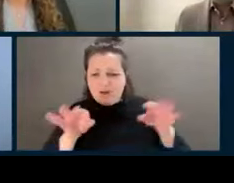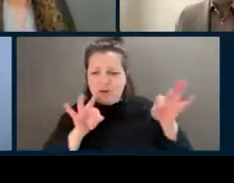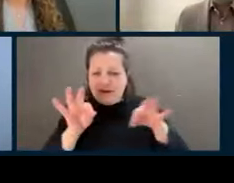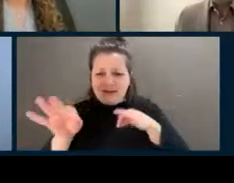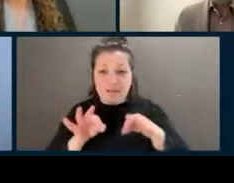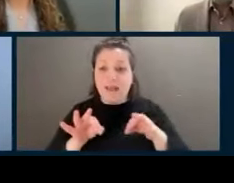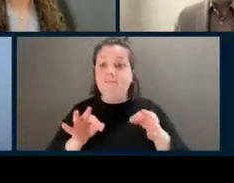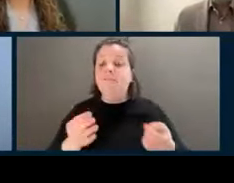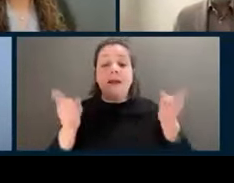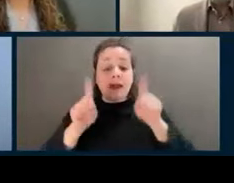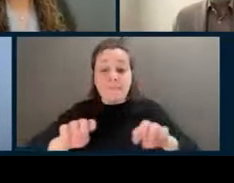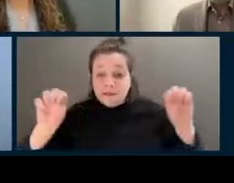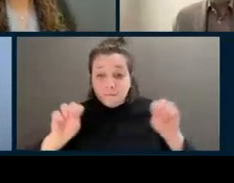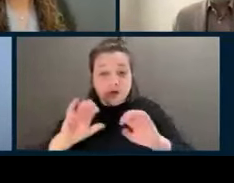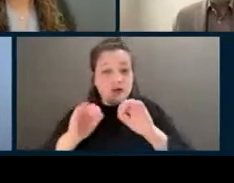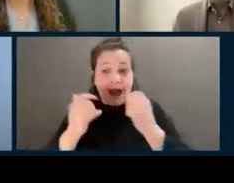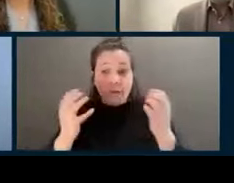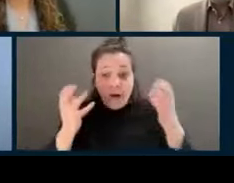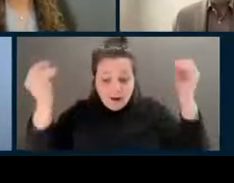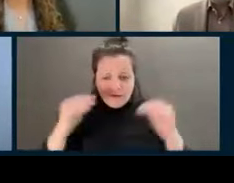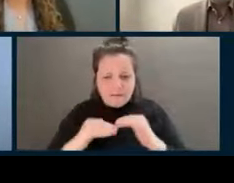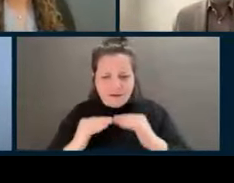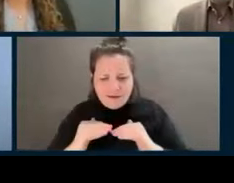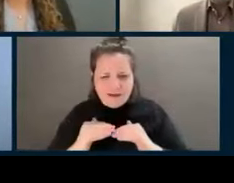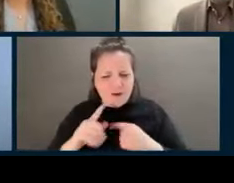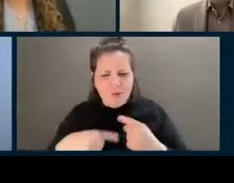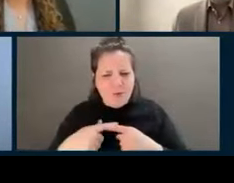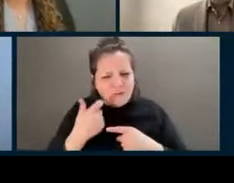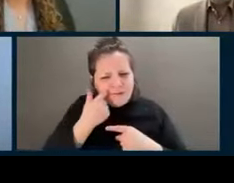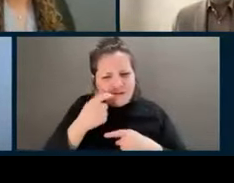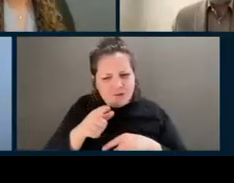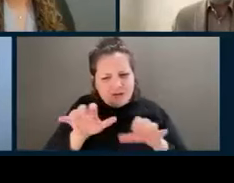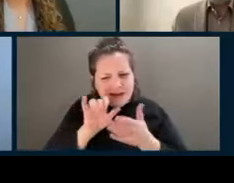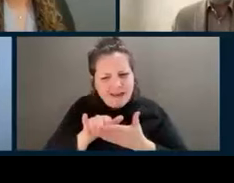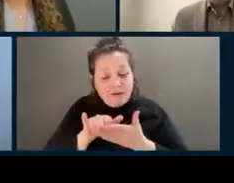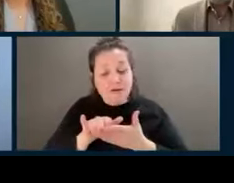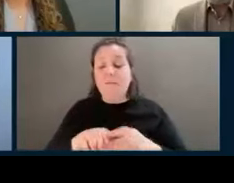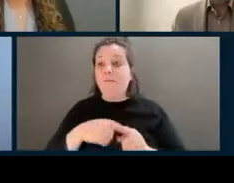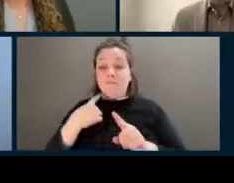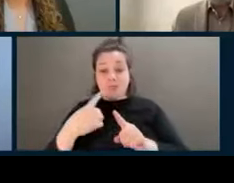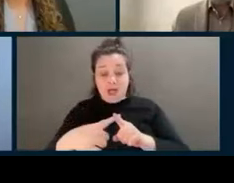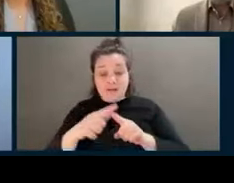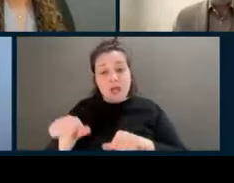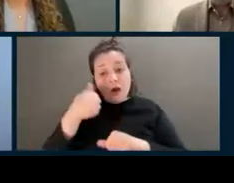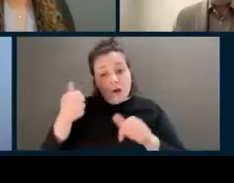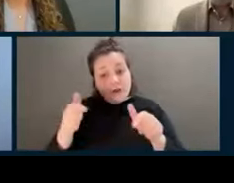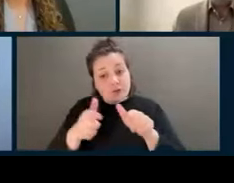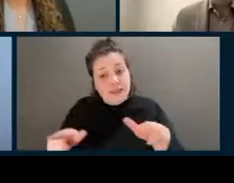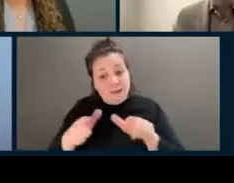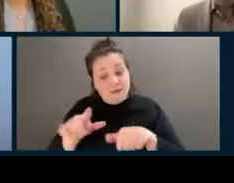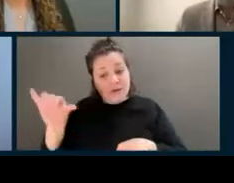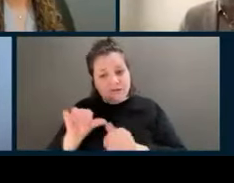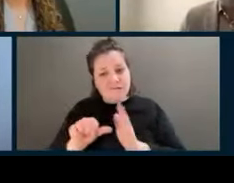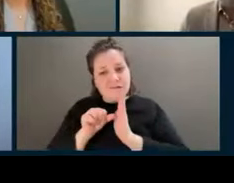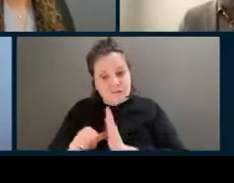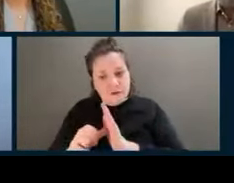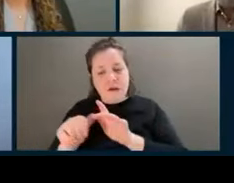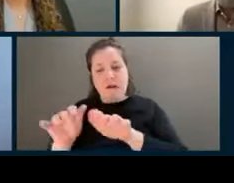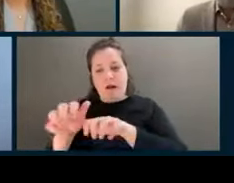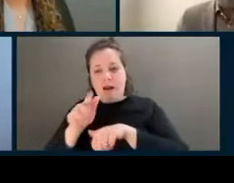folks know and make sure it's clear. As you said, maybe we need to make sure it's known in other languages, especially for those congregants who are in